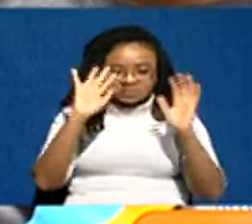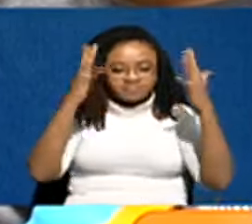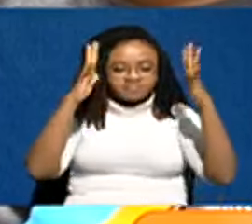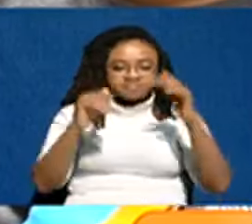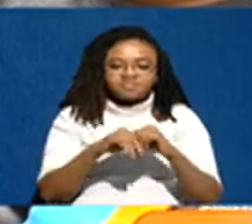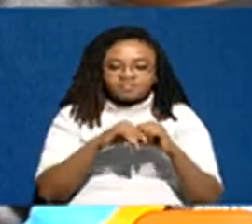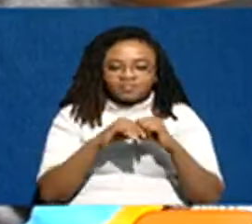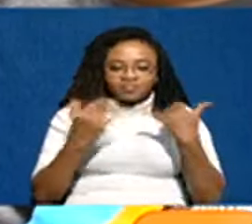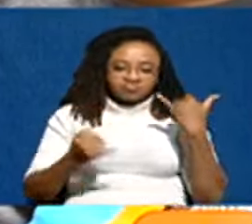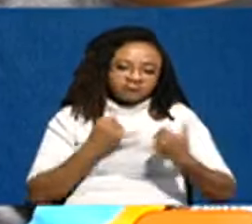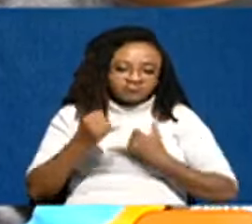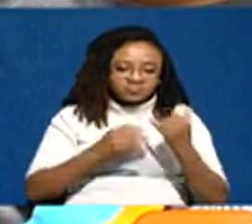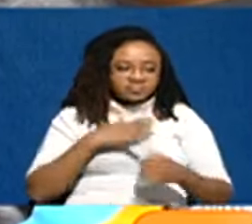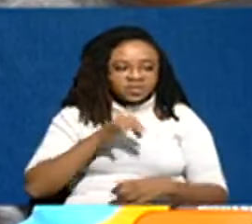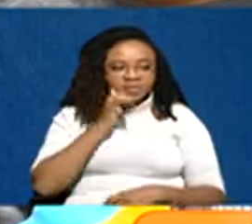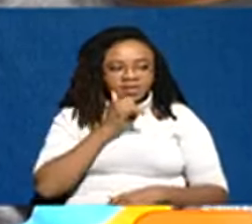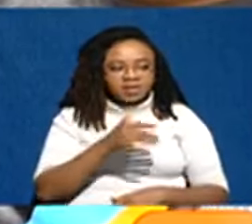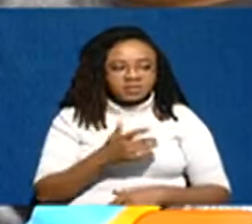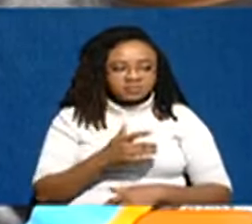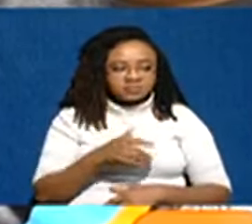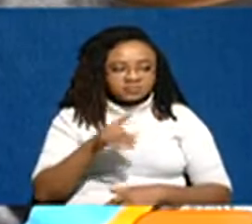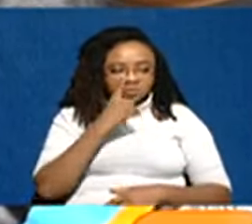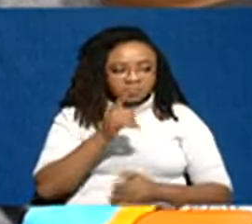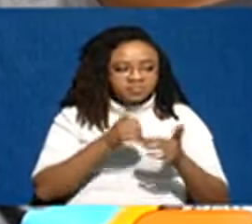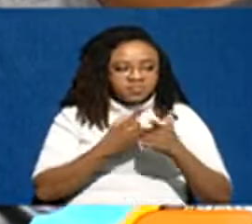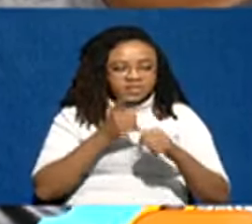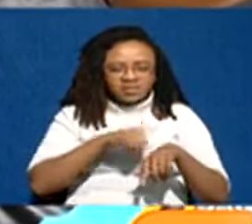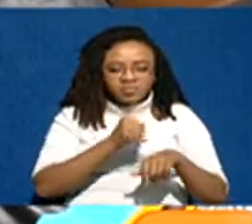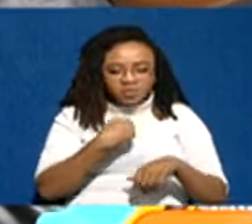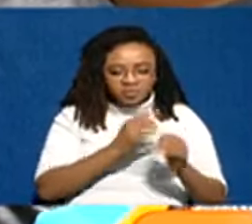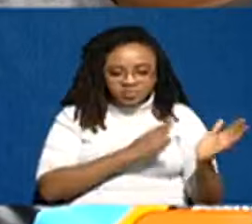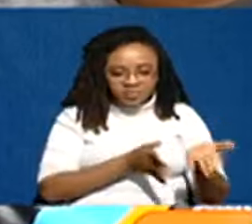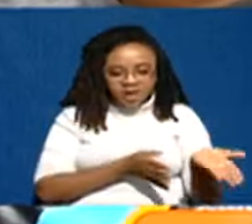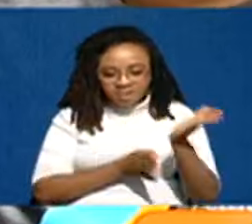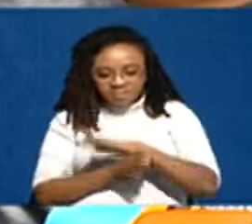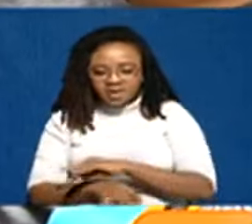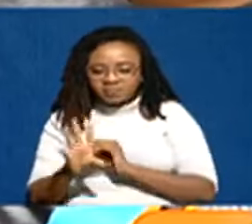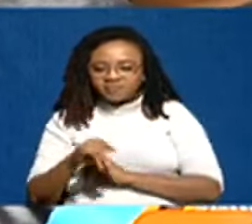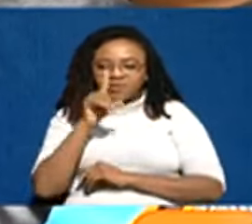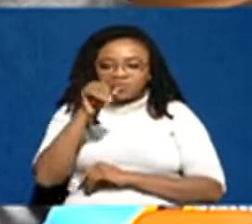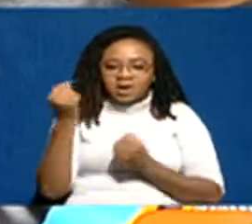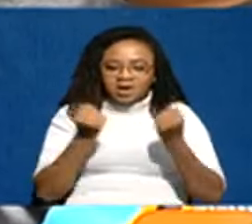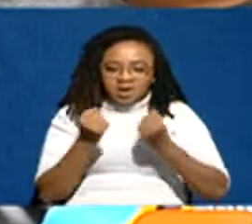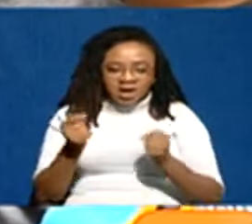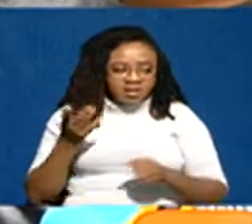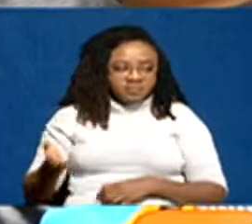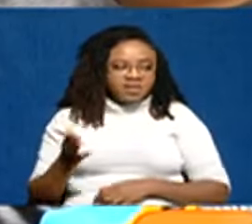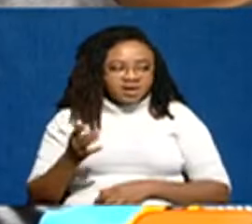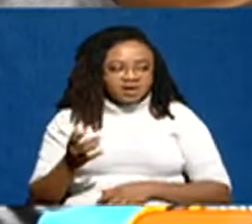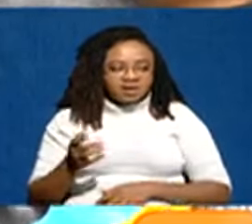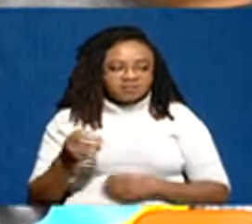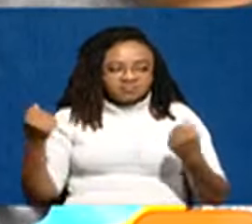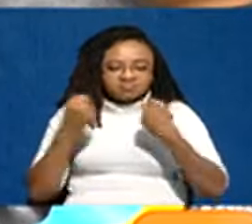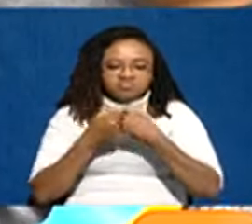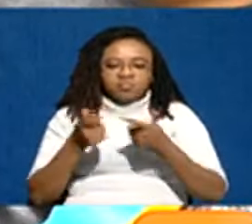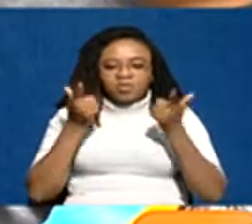holidays to my aunt's place. And so on coming back, one of the cars that we had collided with a trailer.